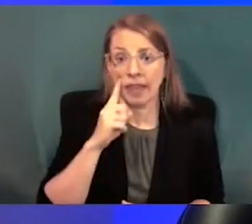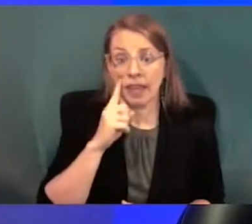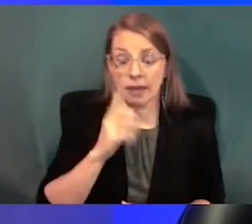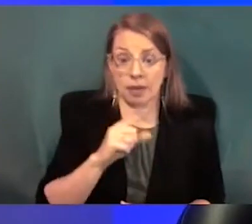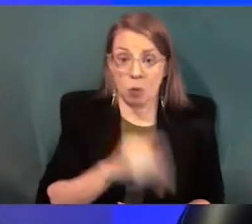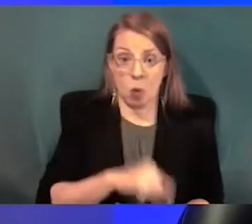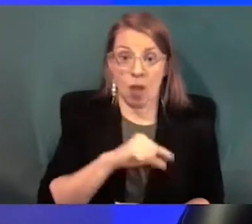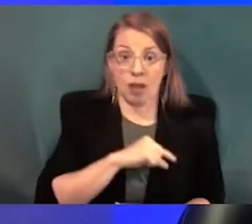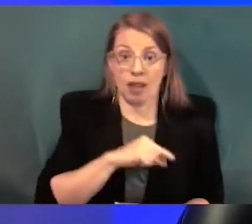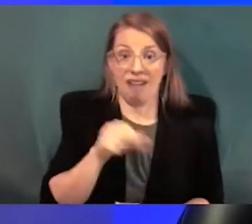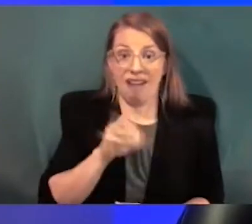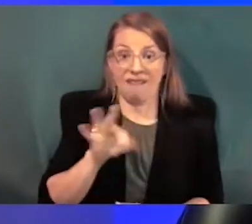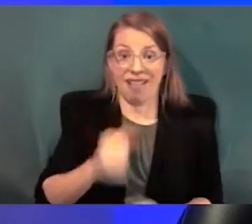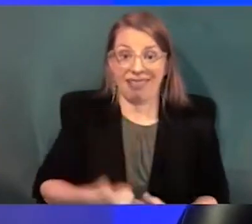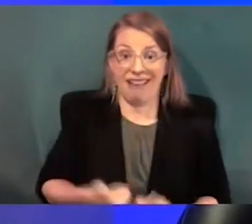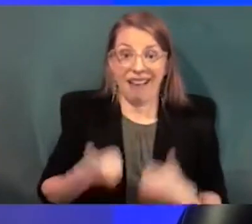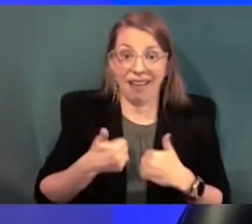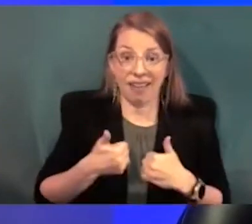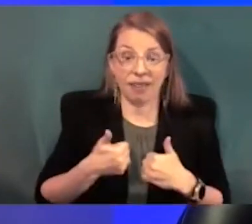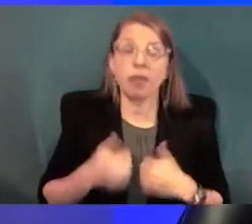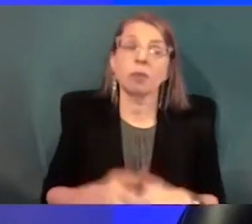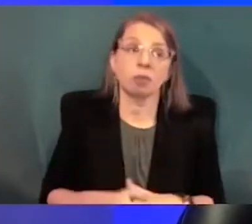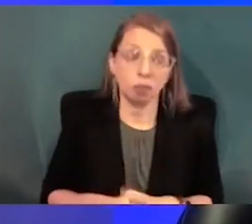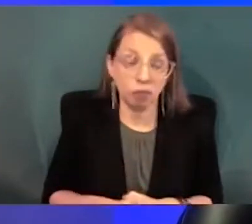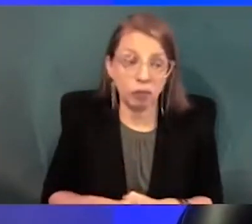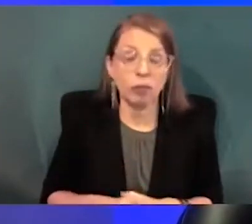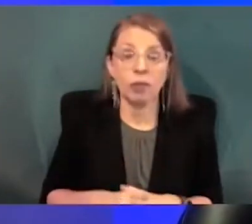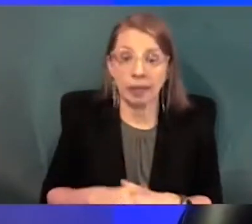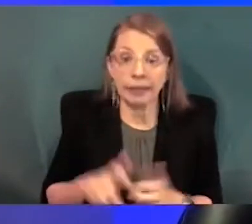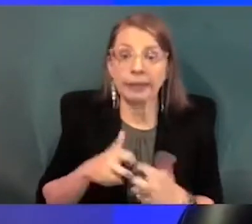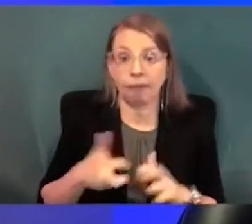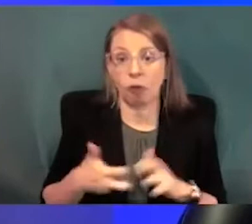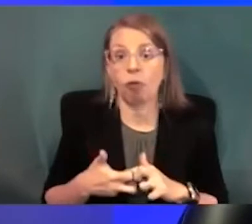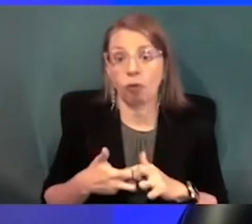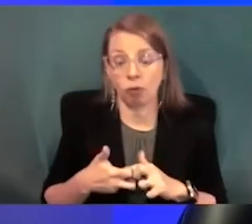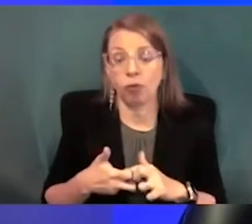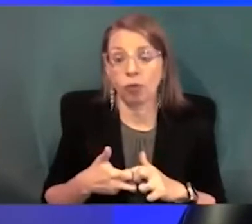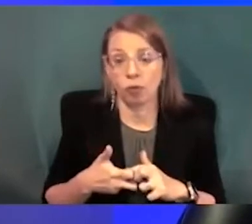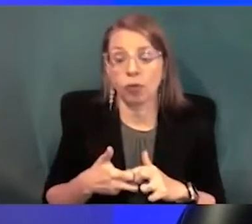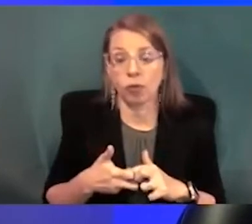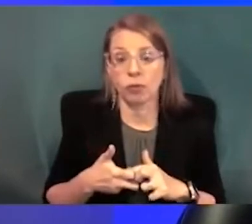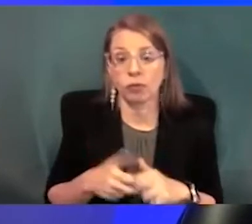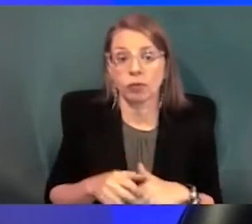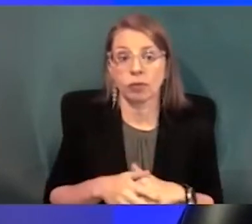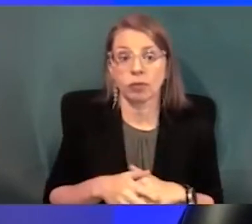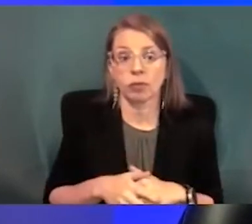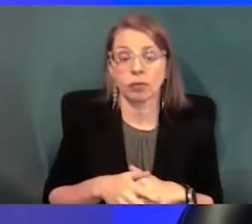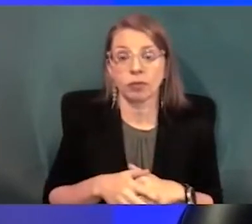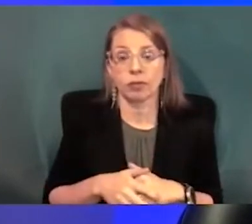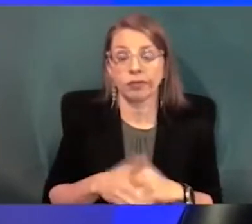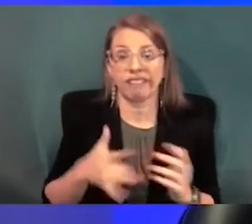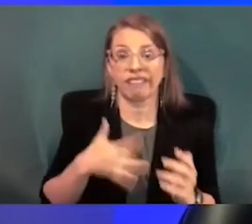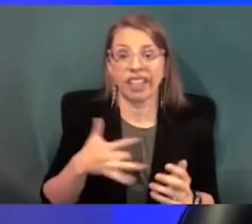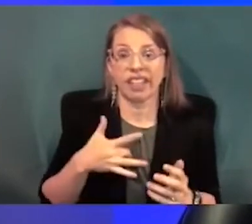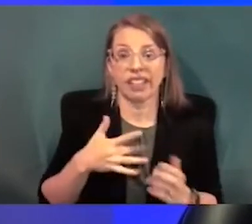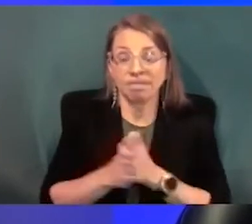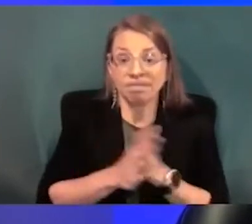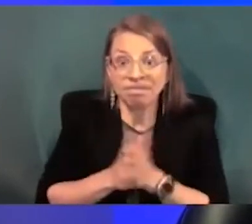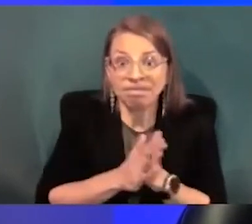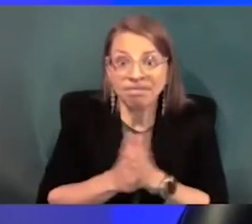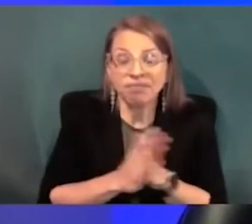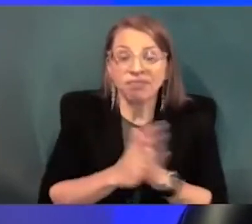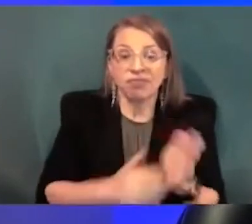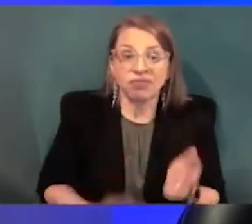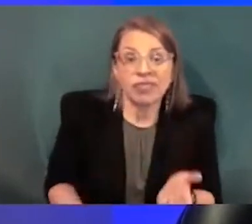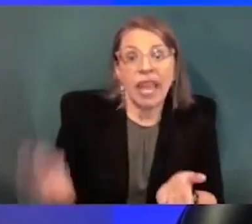is also very difficult just to get the drive to be able to get up and go and do